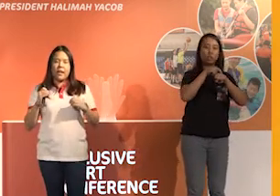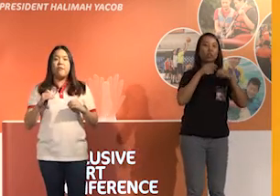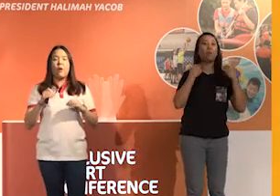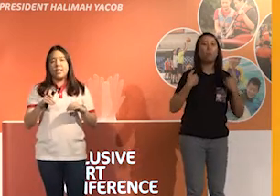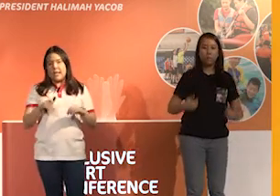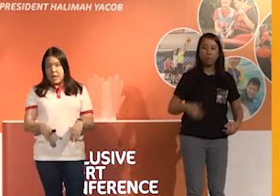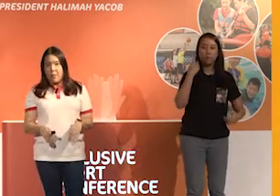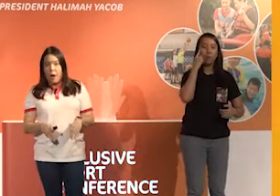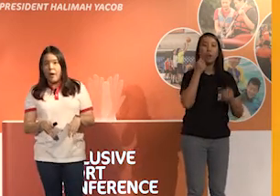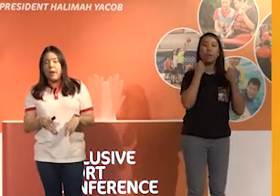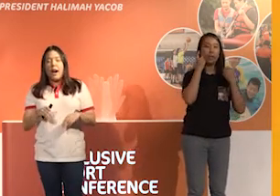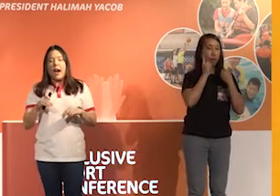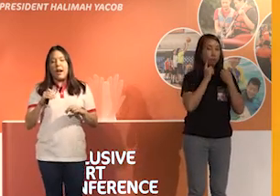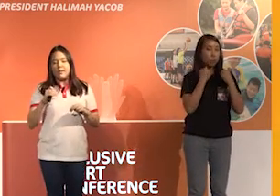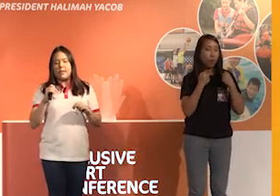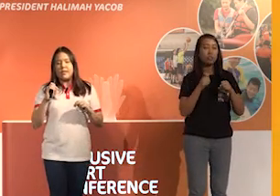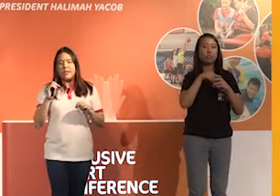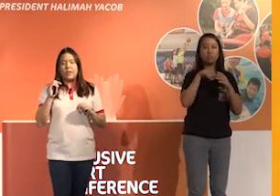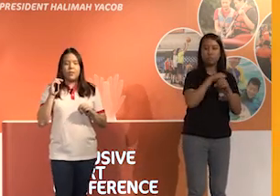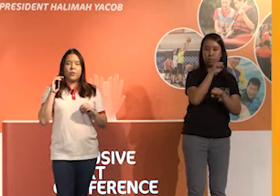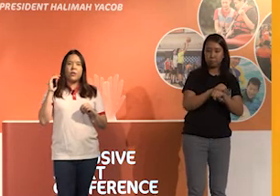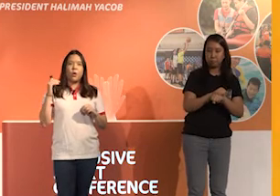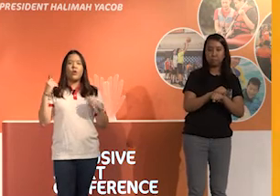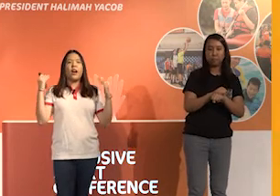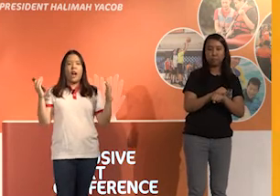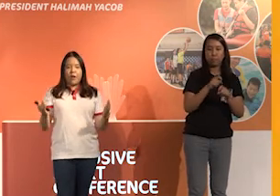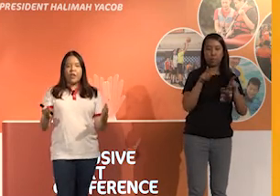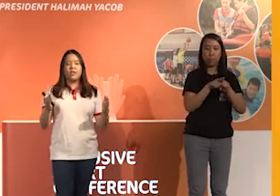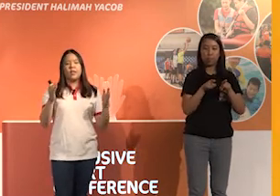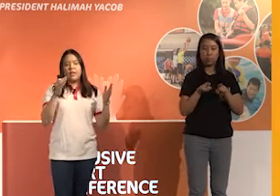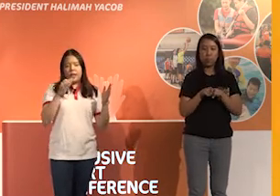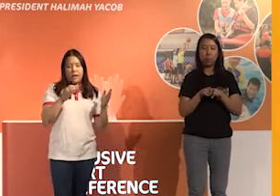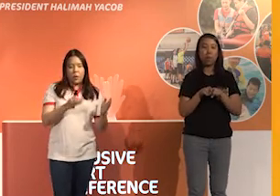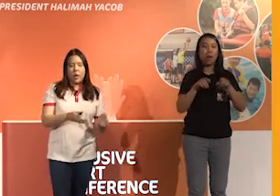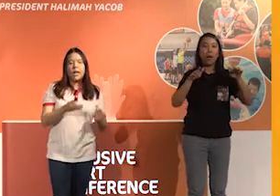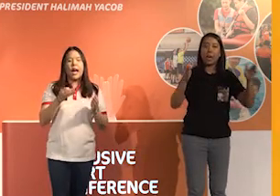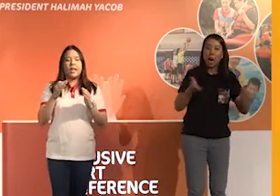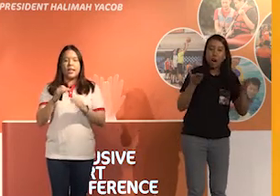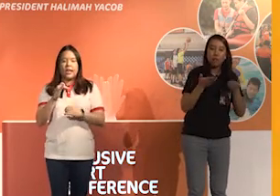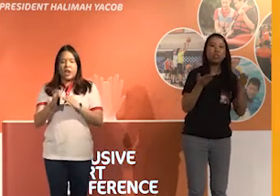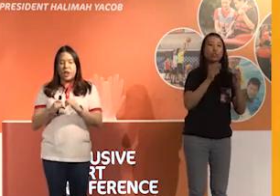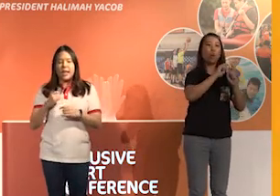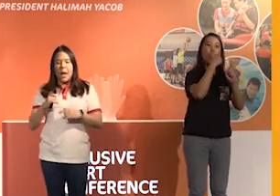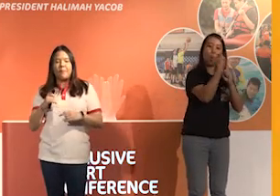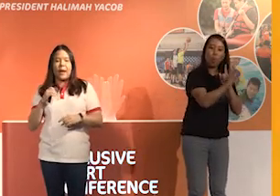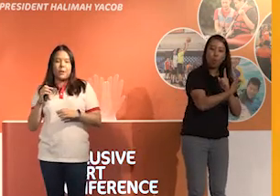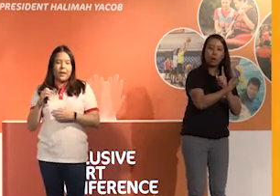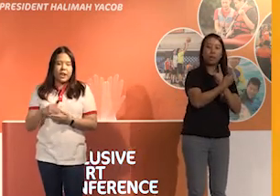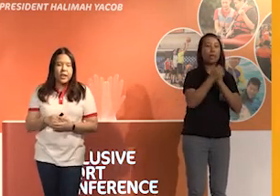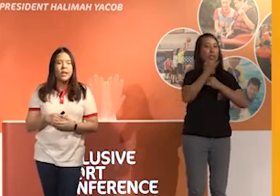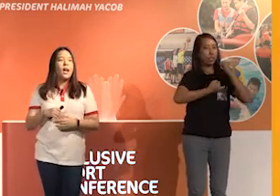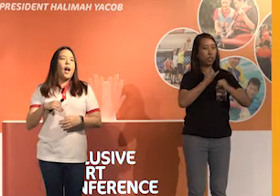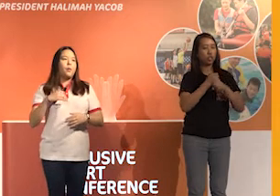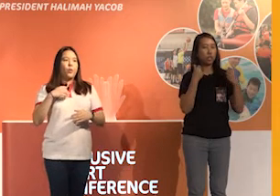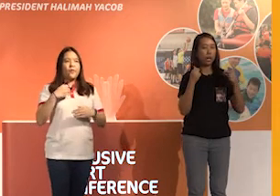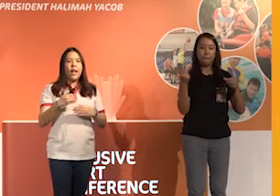for the dashboard in Singapore. And we also encourage local and international game